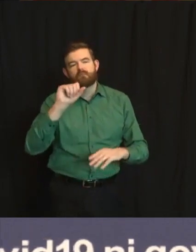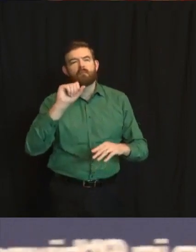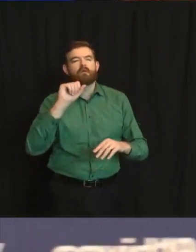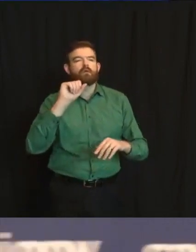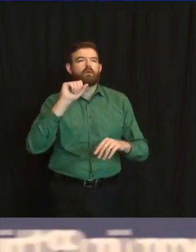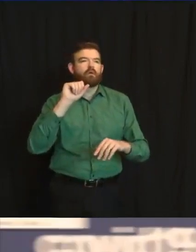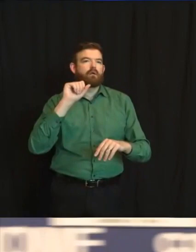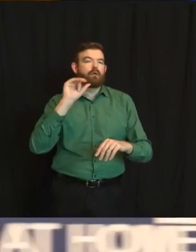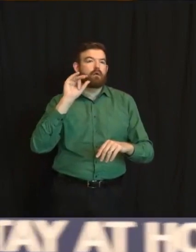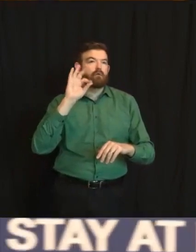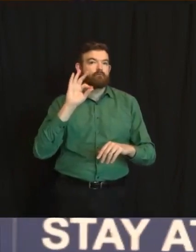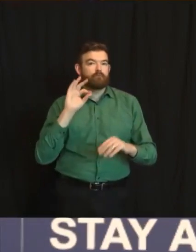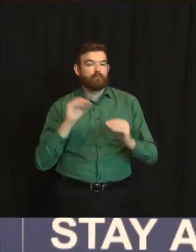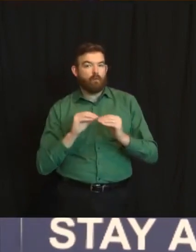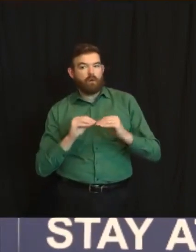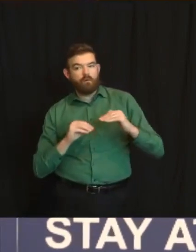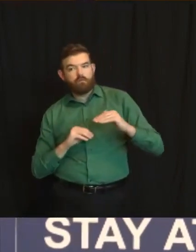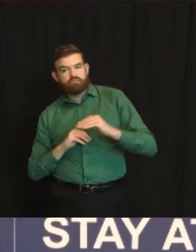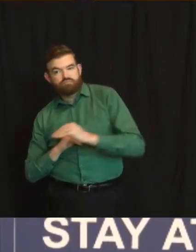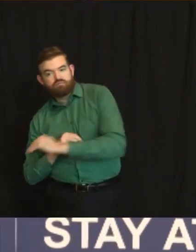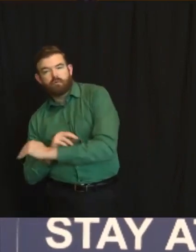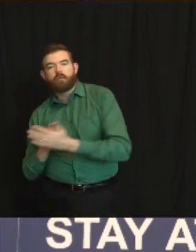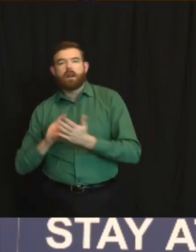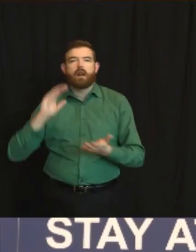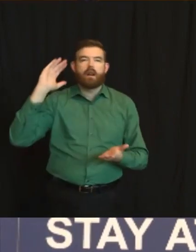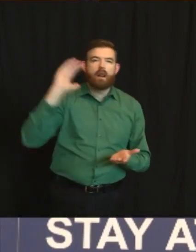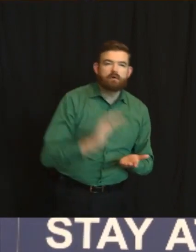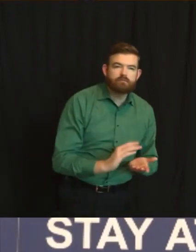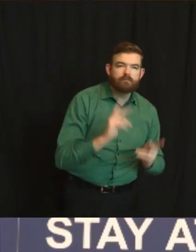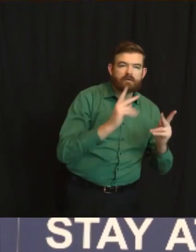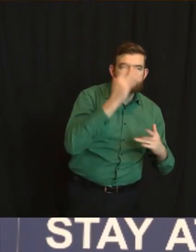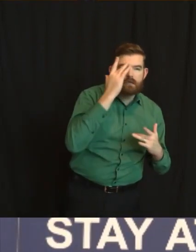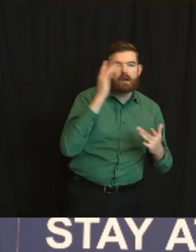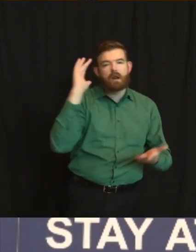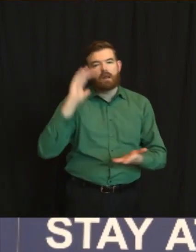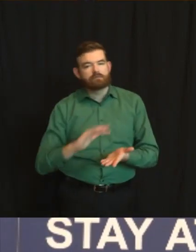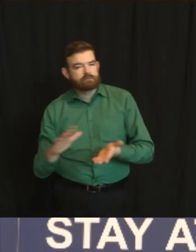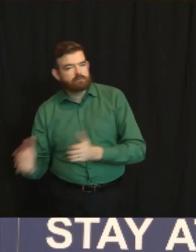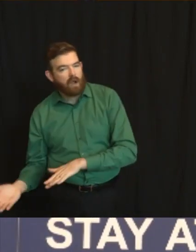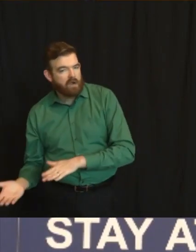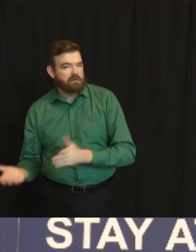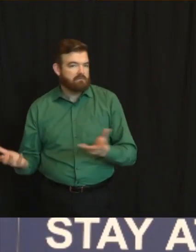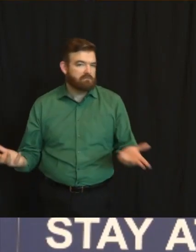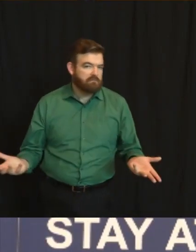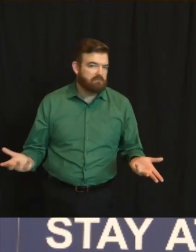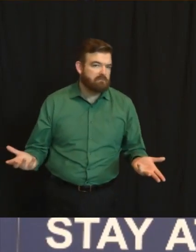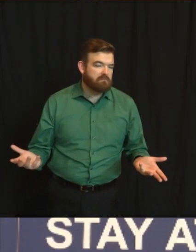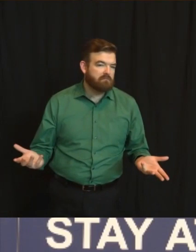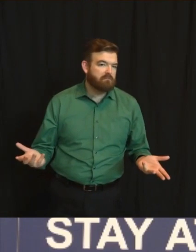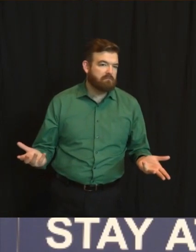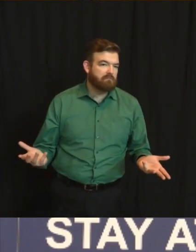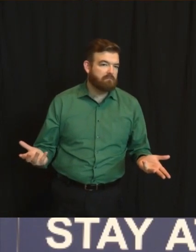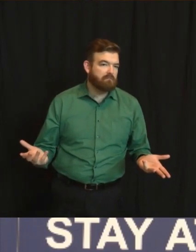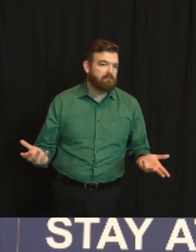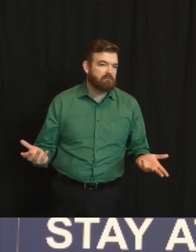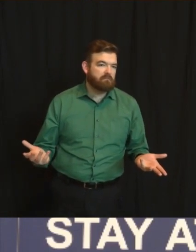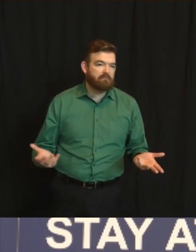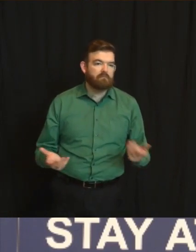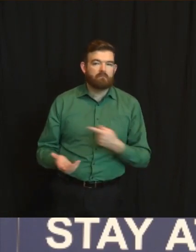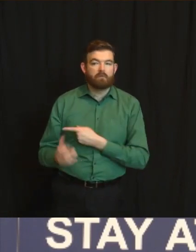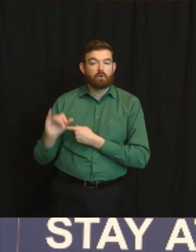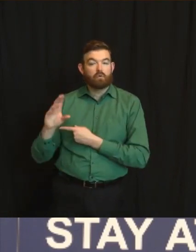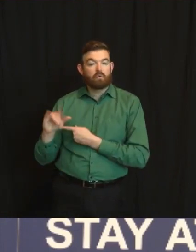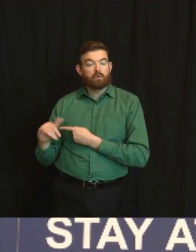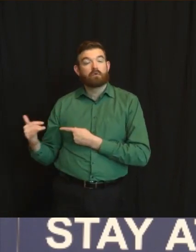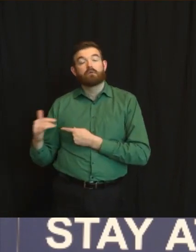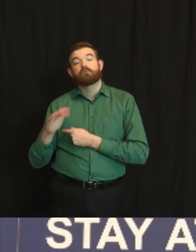Ed. As far as the peak, I think what we actually have done is flattened, as we worked on